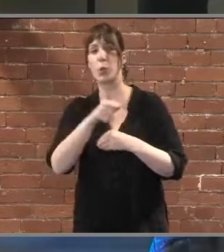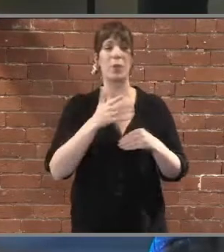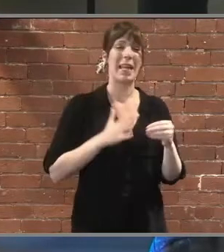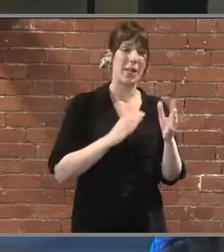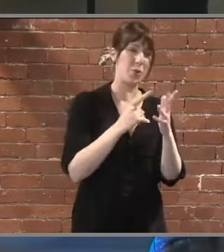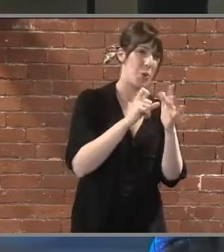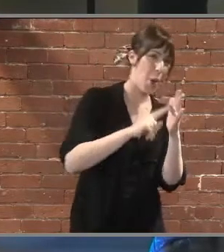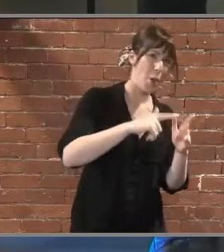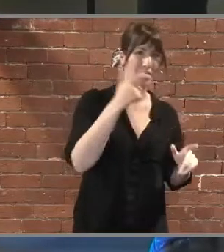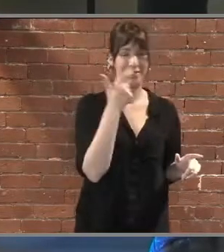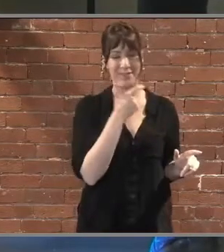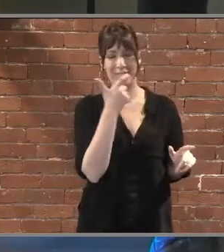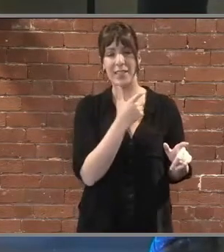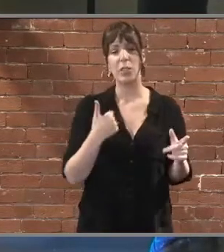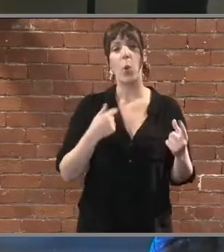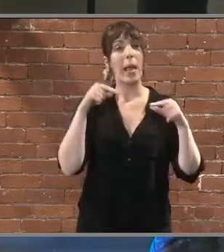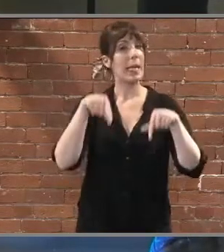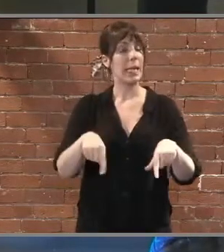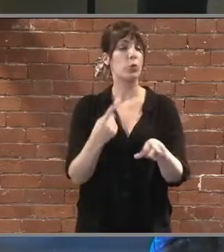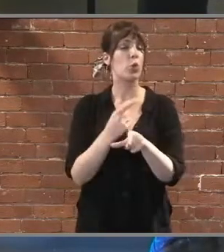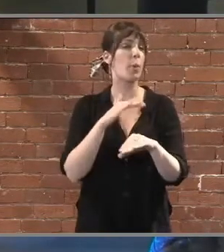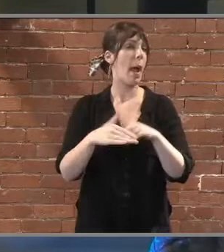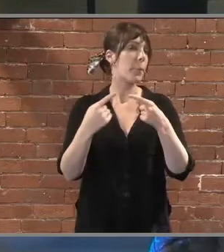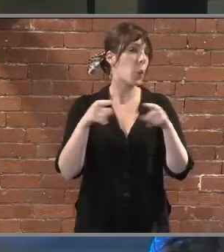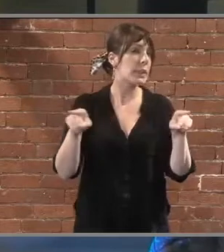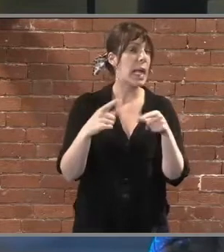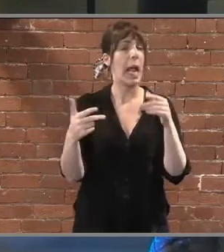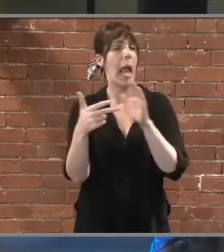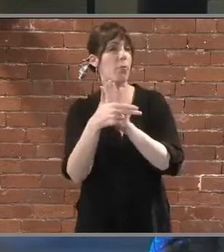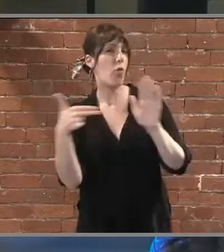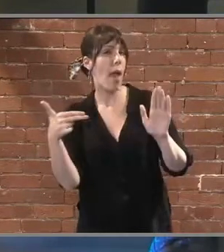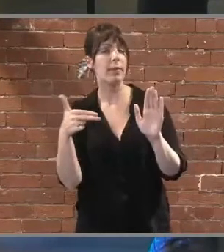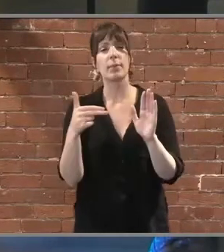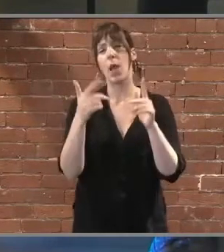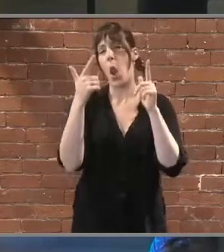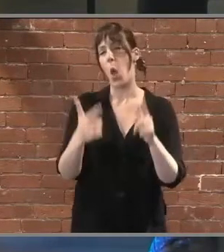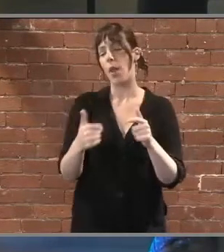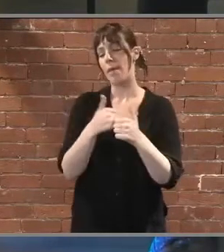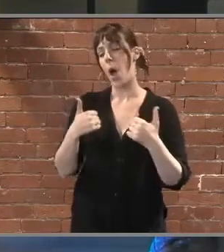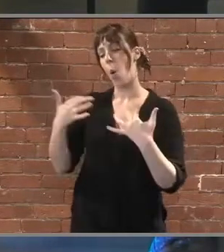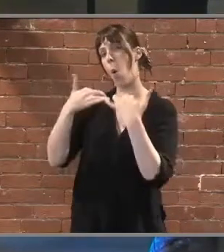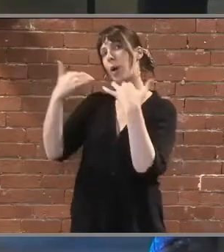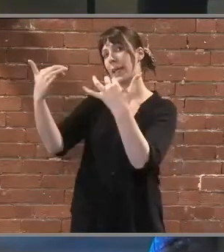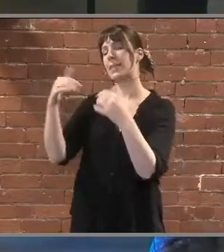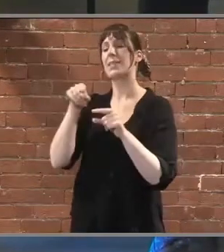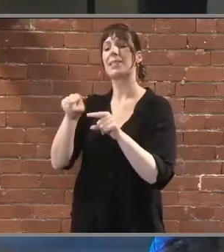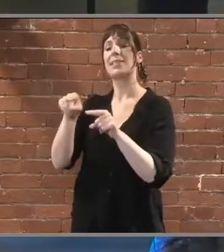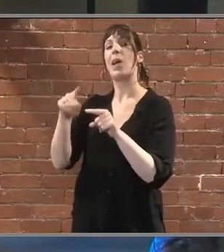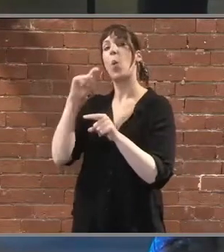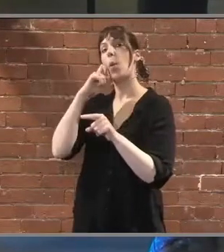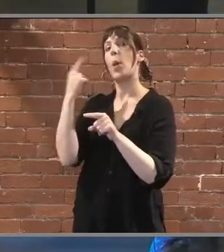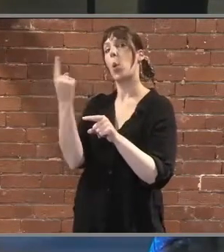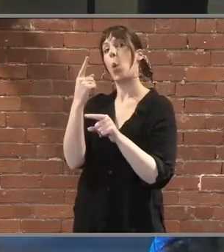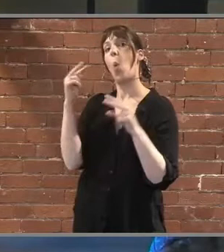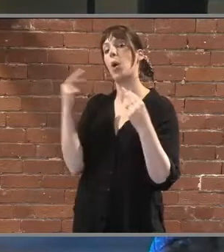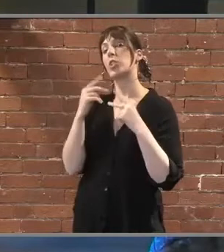here today as part of Mainstage to talk about music and brands, and a lot of our audience is going to be agencies and brands and those kinds of people. And